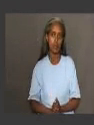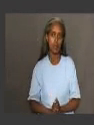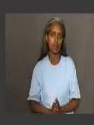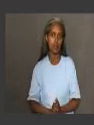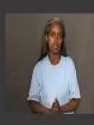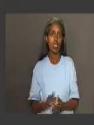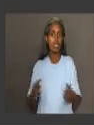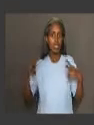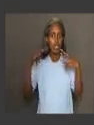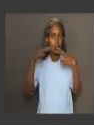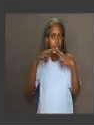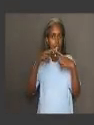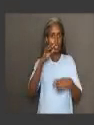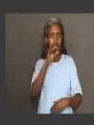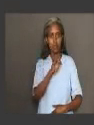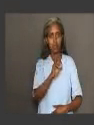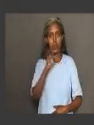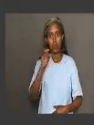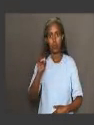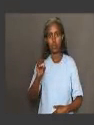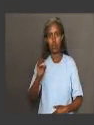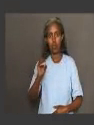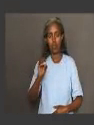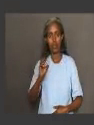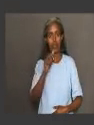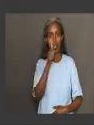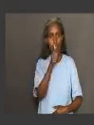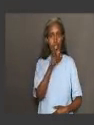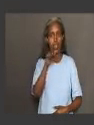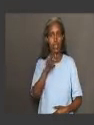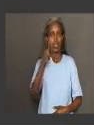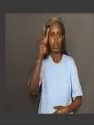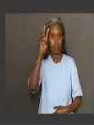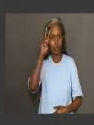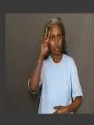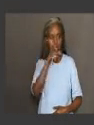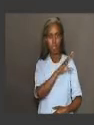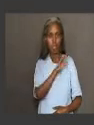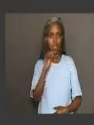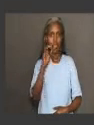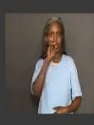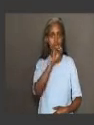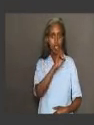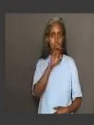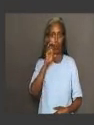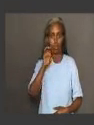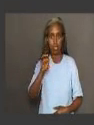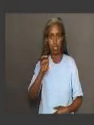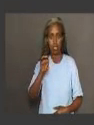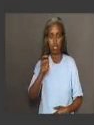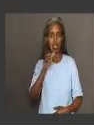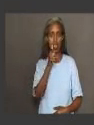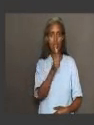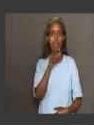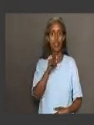The vertex is 0, 0 for ax squared and 0c